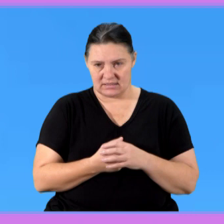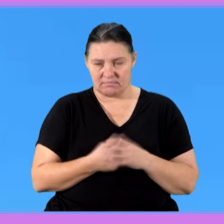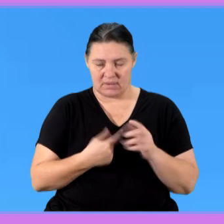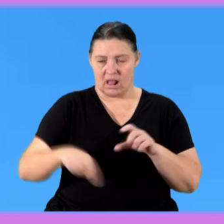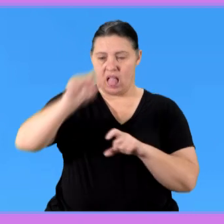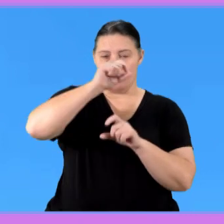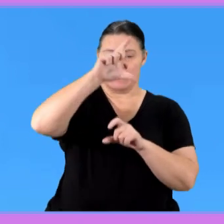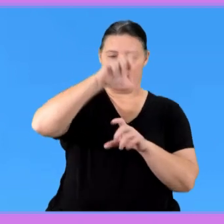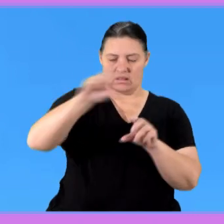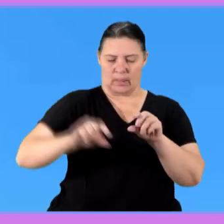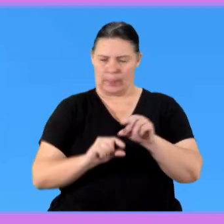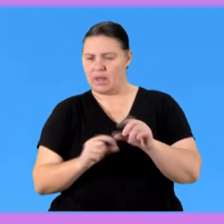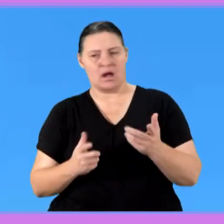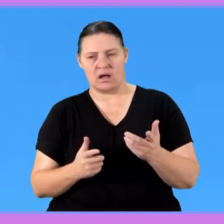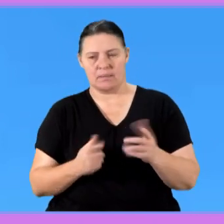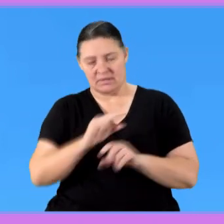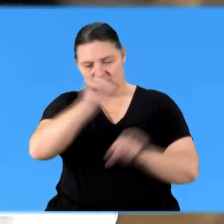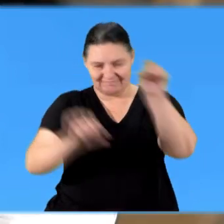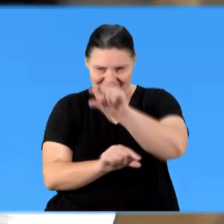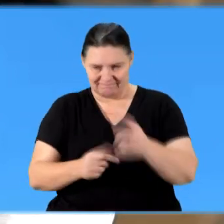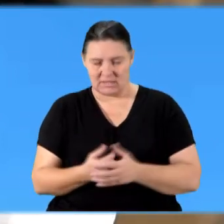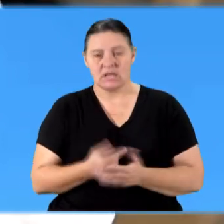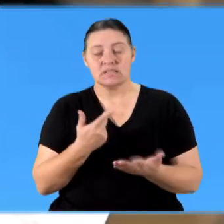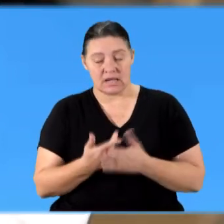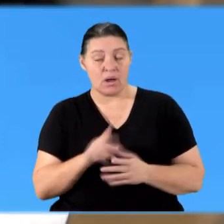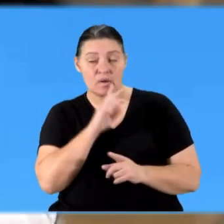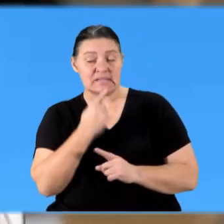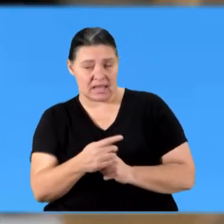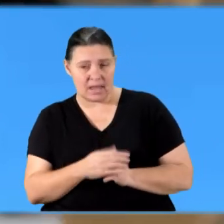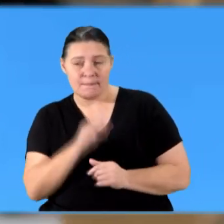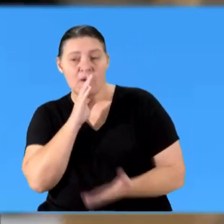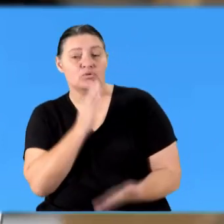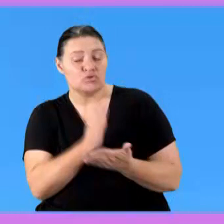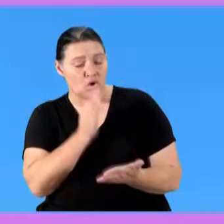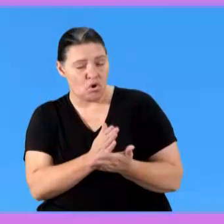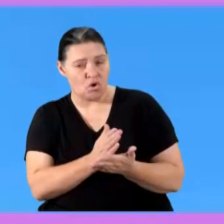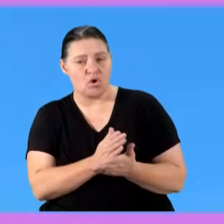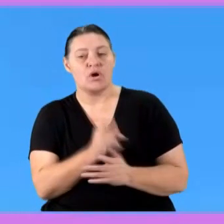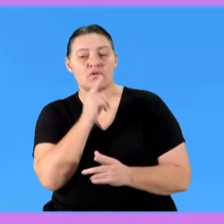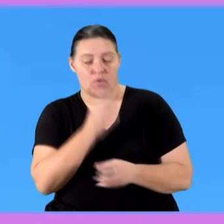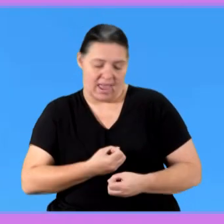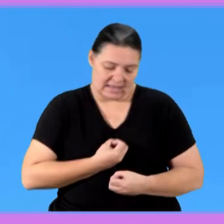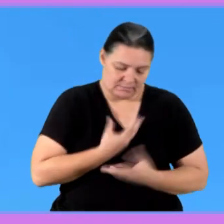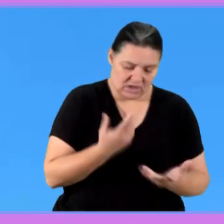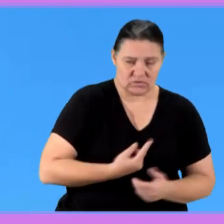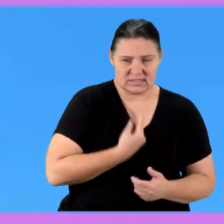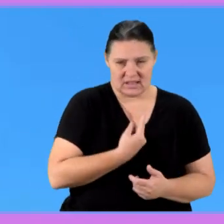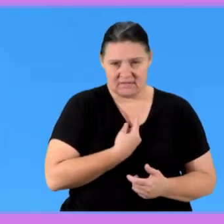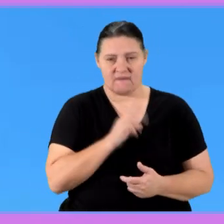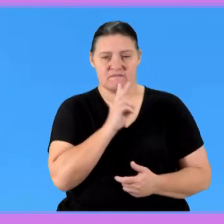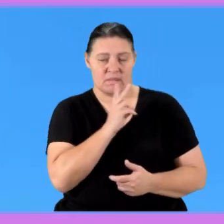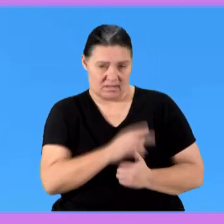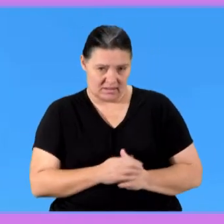Then it will defeat what probability is all about. And then I also indicate, make sure here that you can express